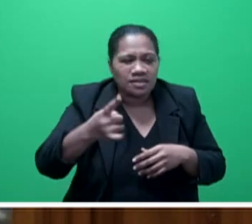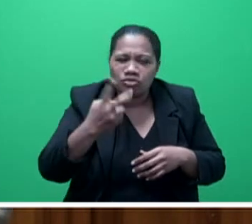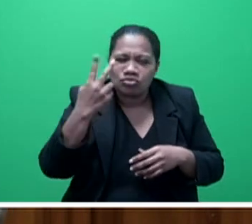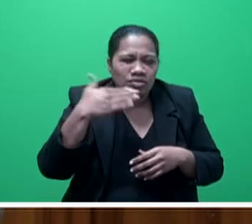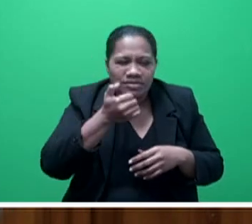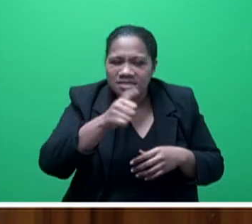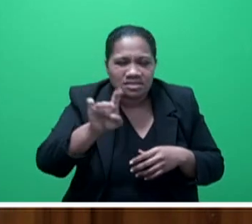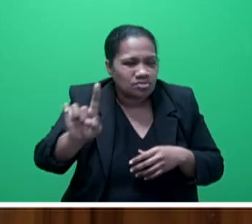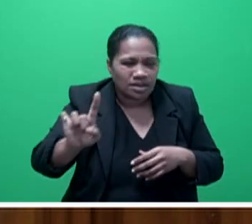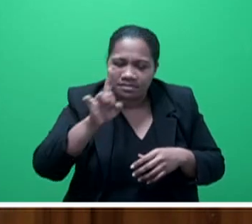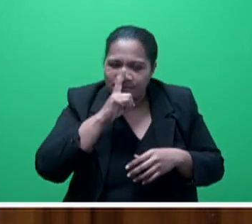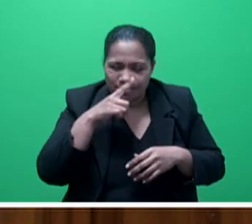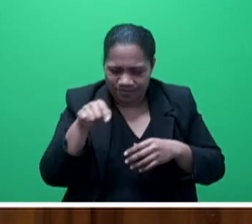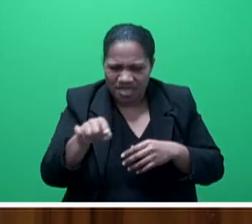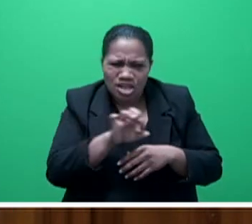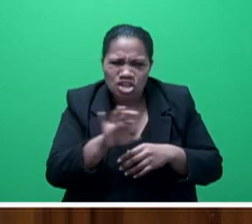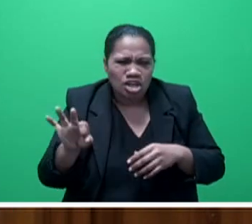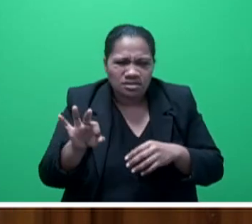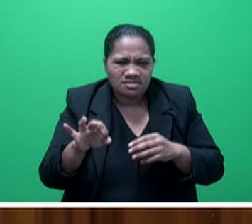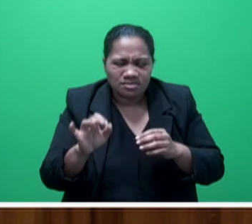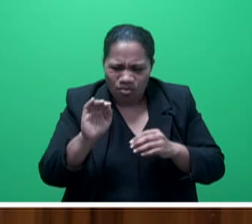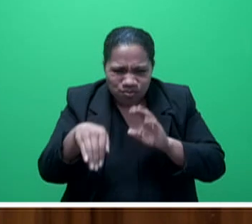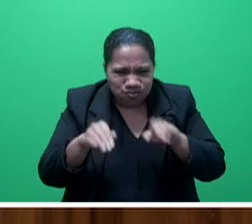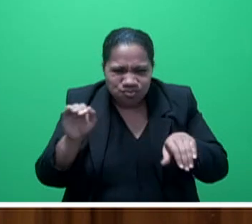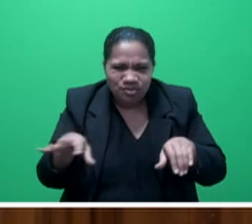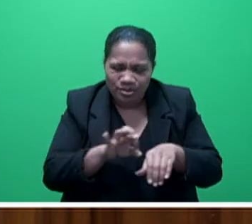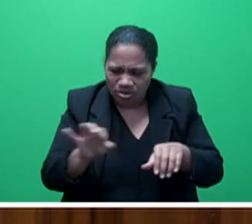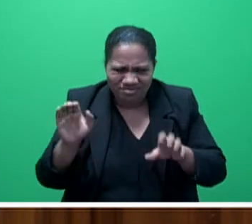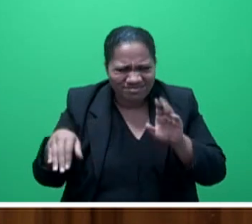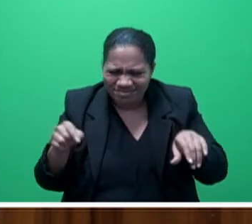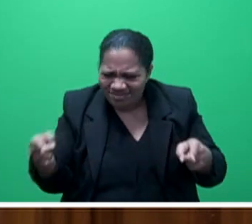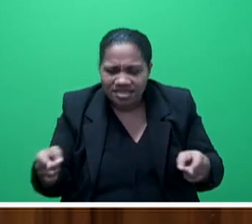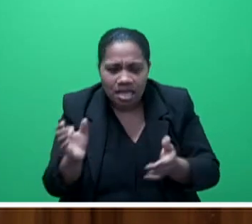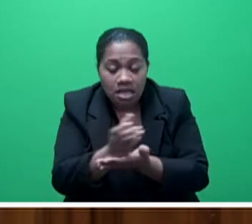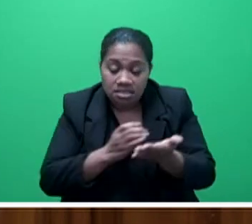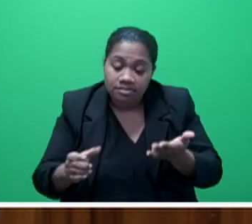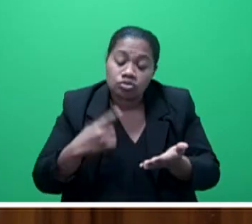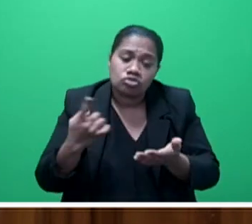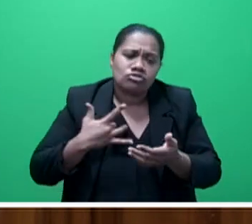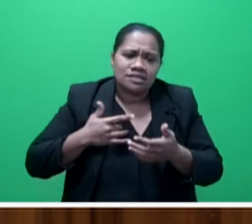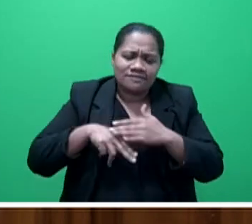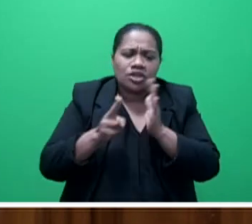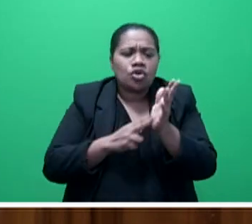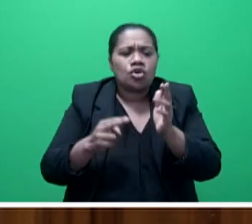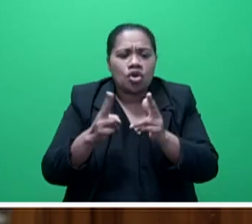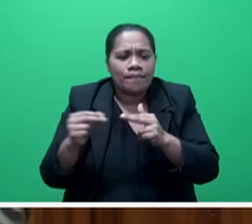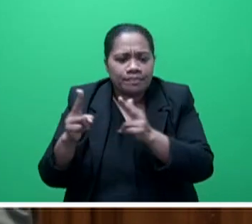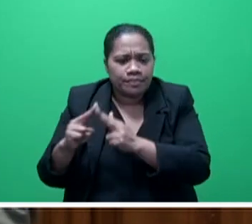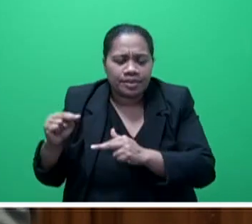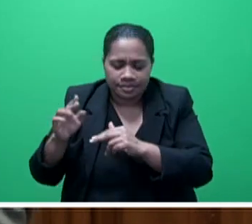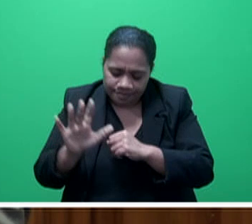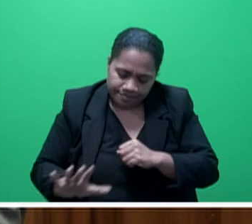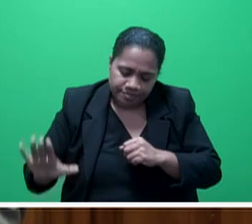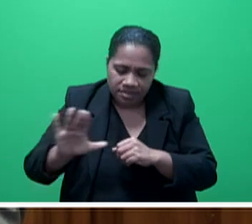152,261 residential and non-residential metered customers residing largely in urban areas. It is also setting up water